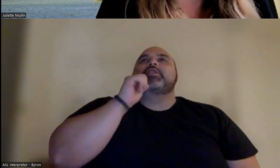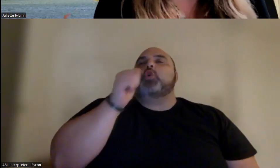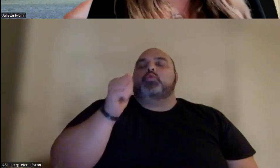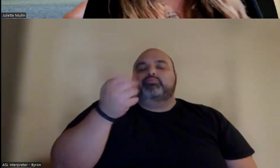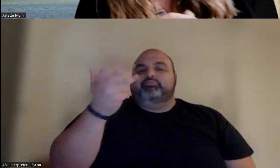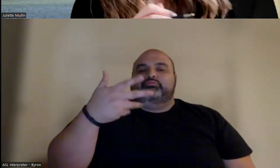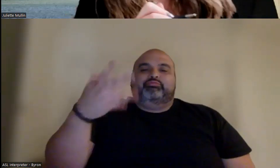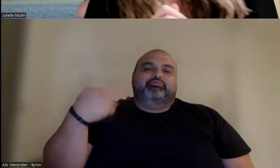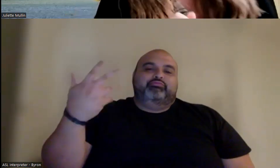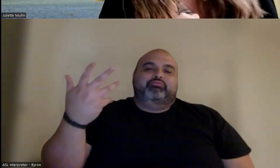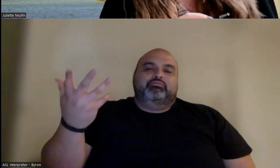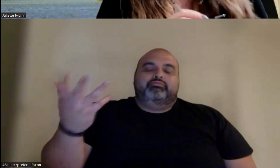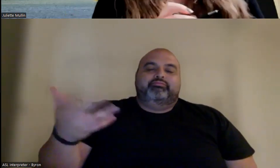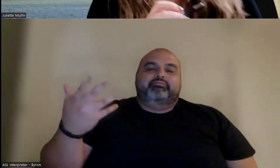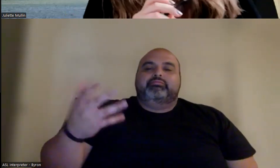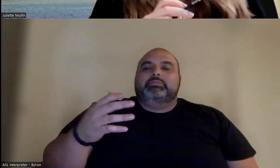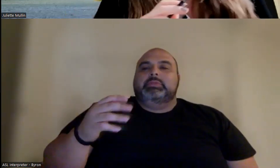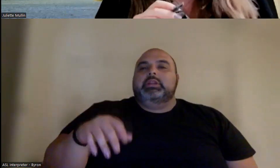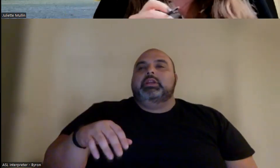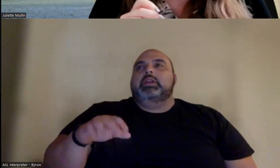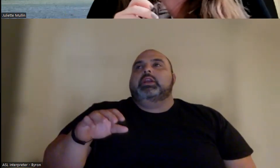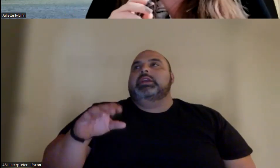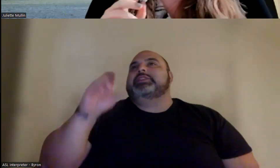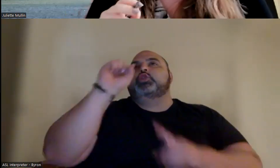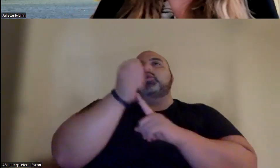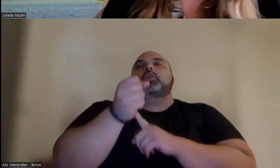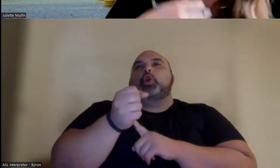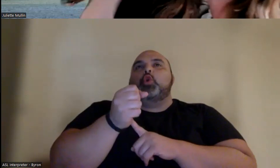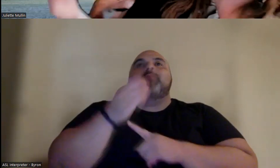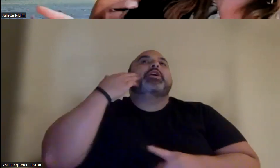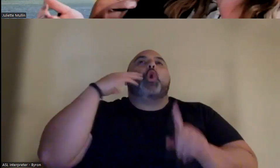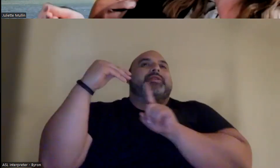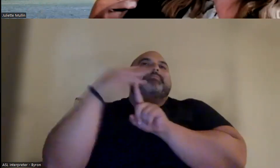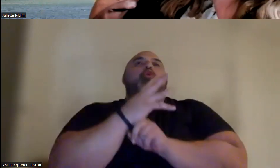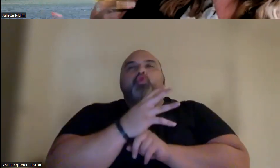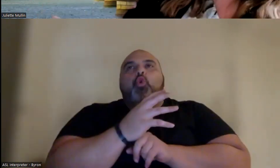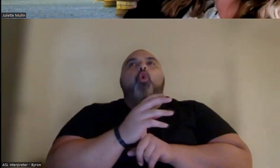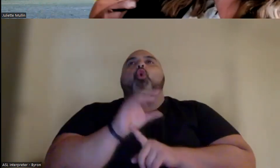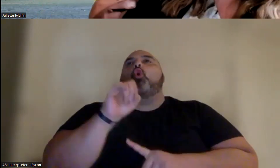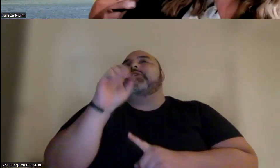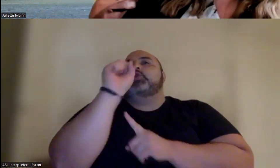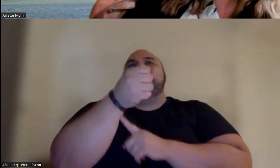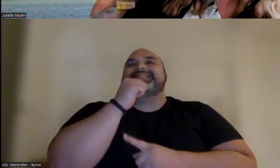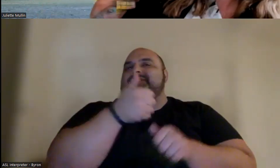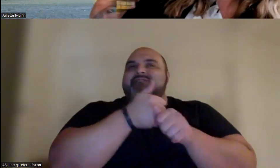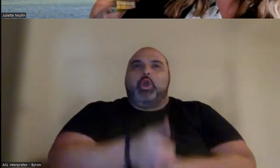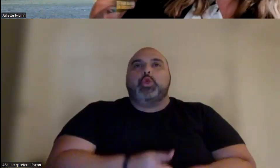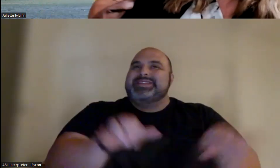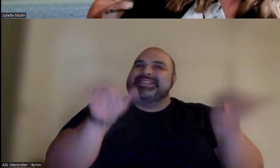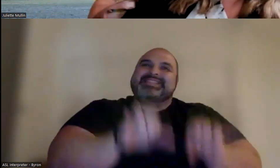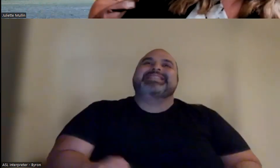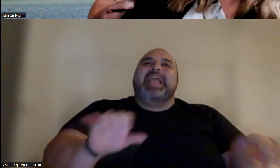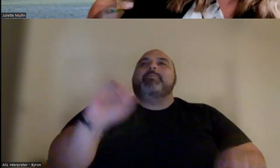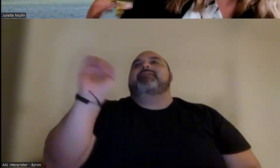such as in a case where there is unknown exposure, in a case where they did not follow the same infection control protocols at